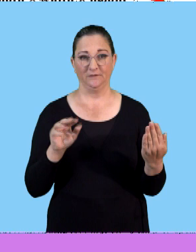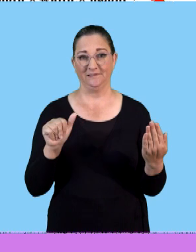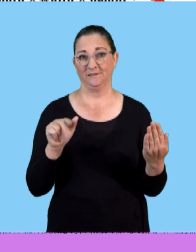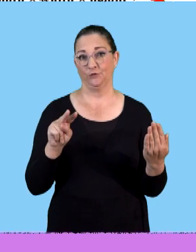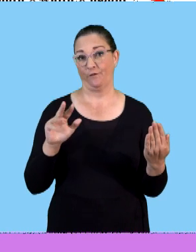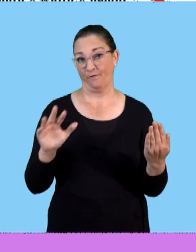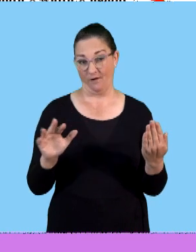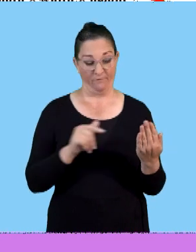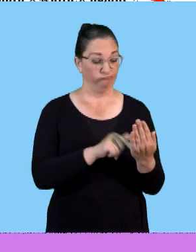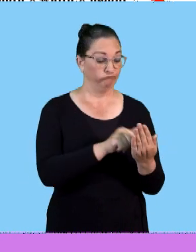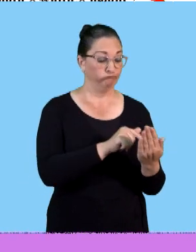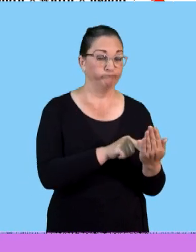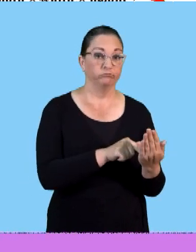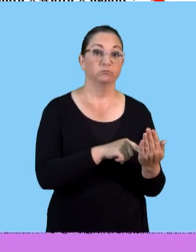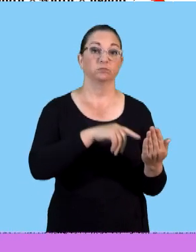by